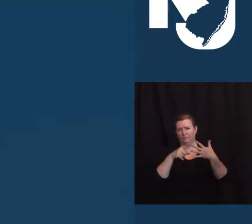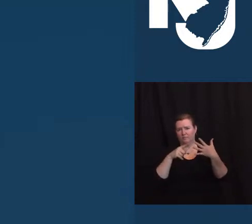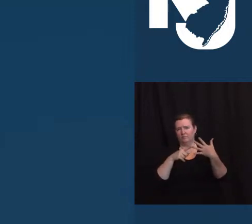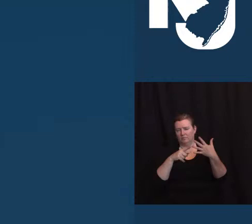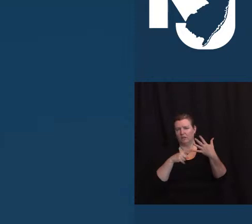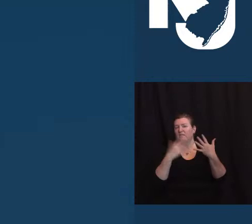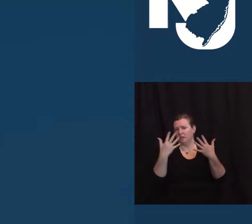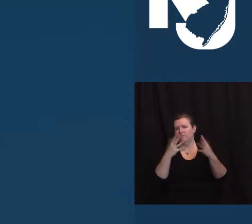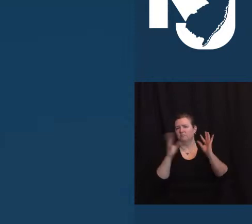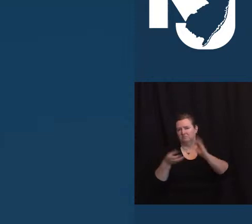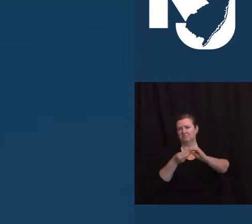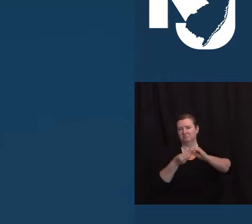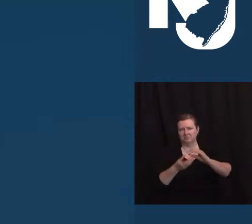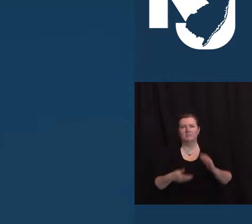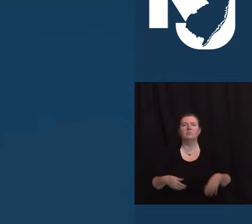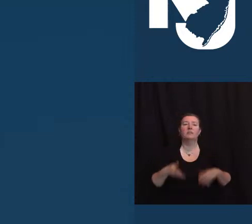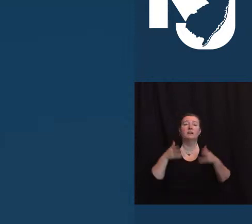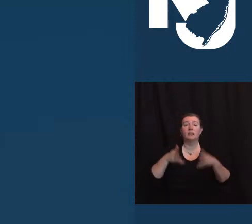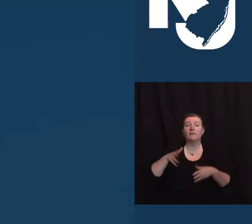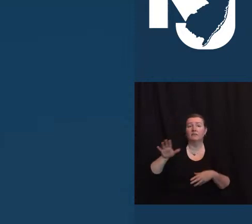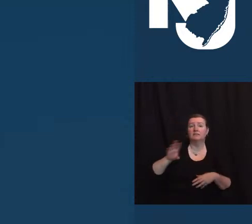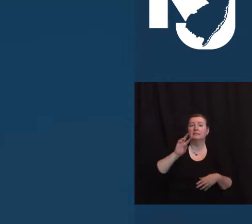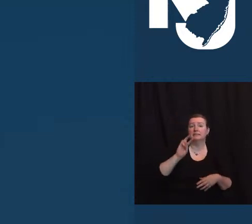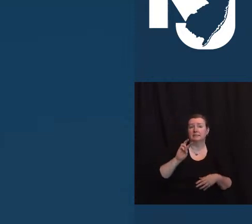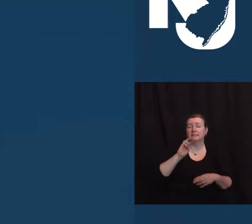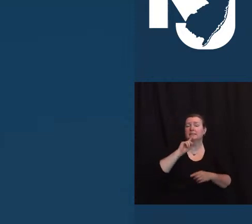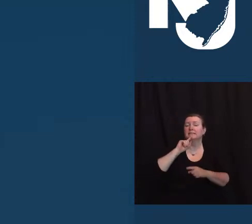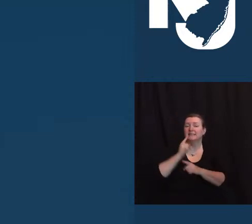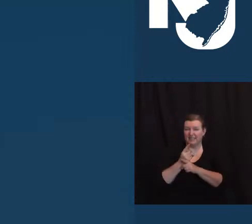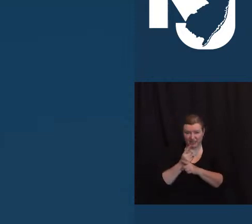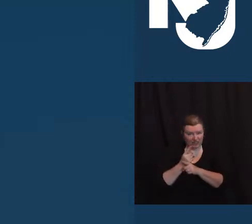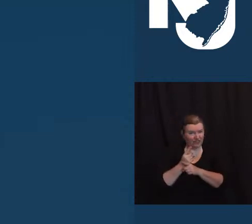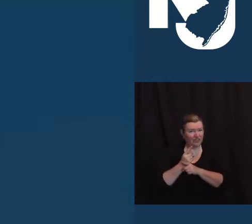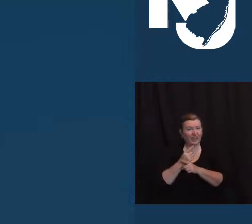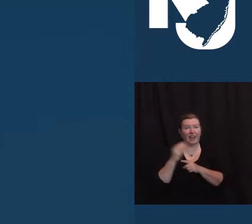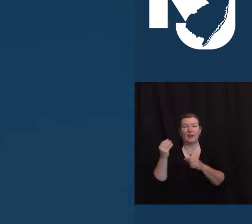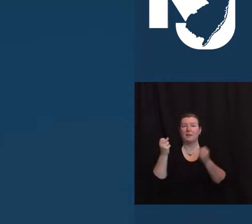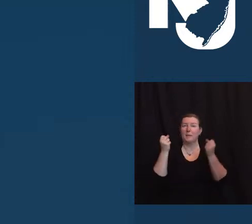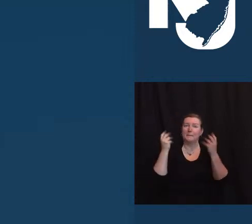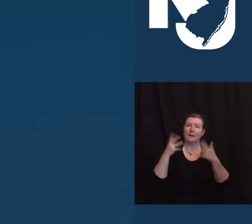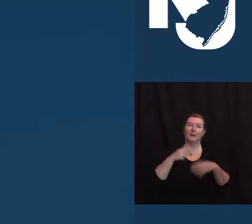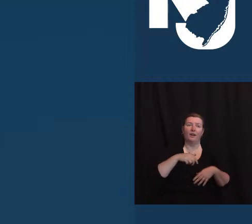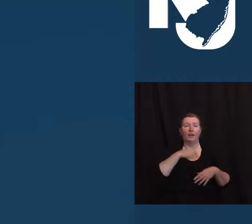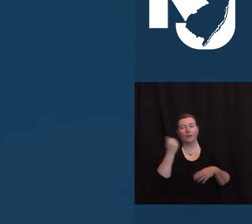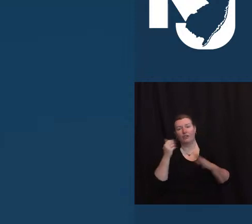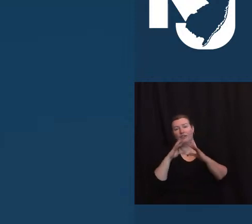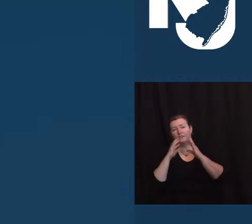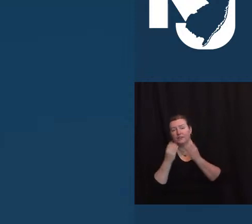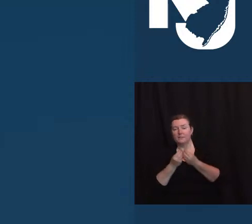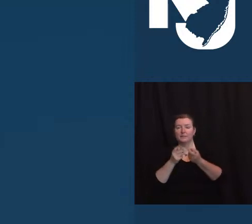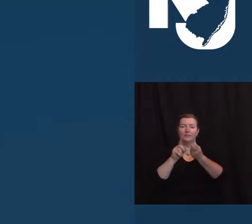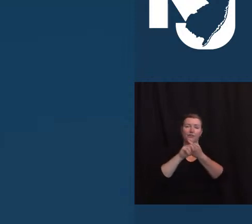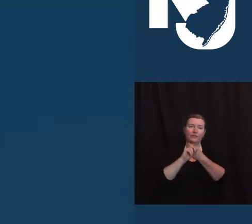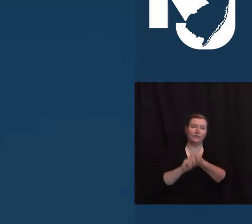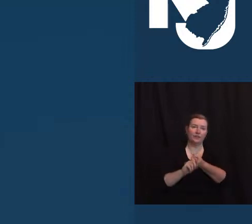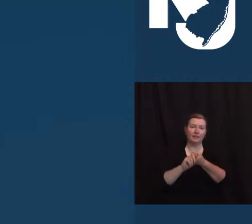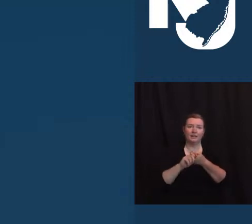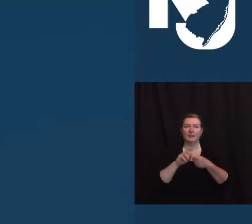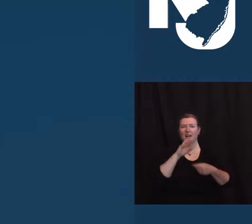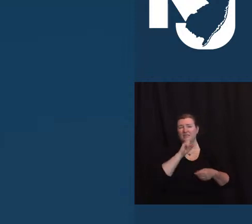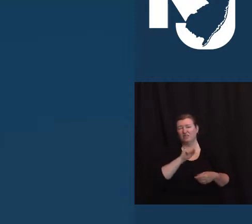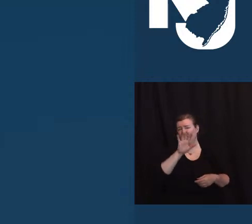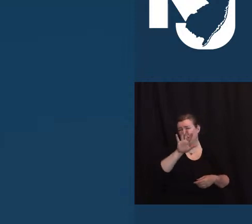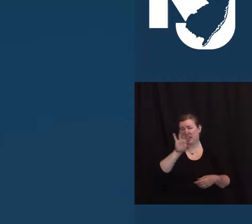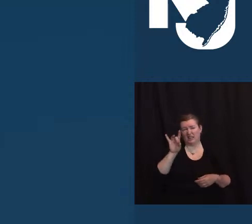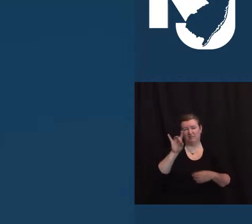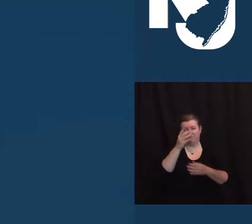also survived by his 6 sisters and numerous other family and friends. He was just 58 years old.